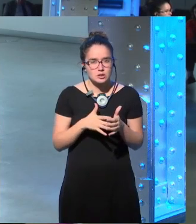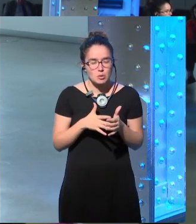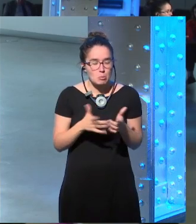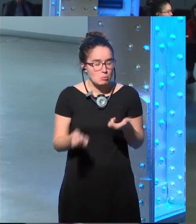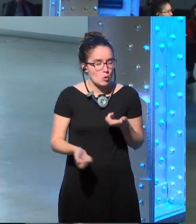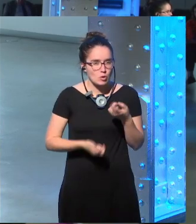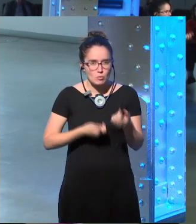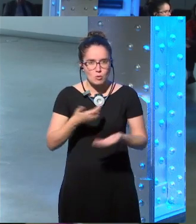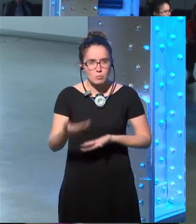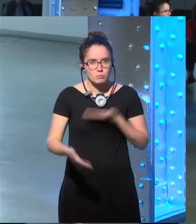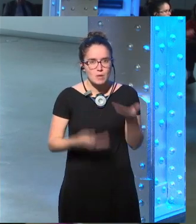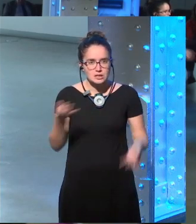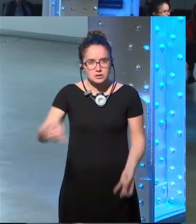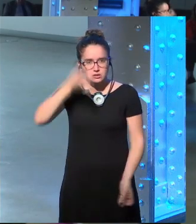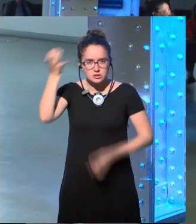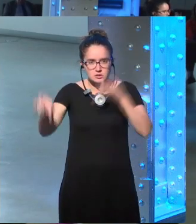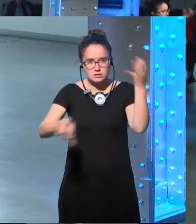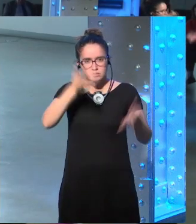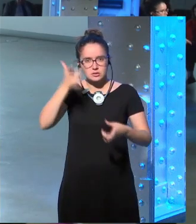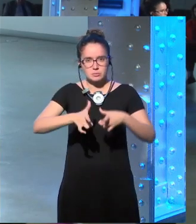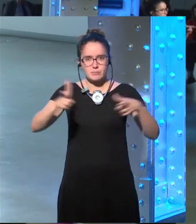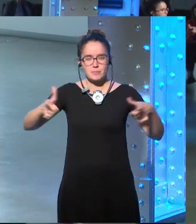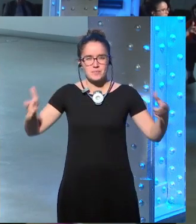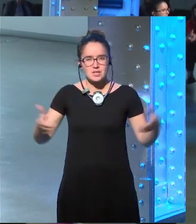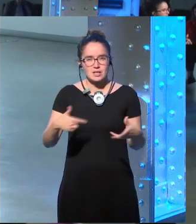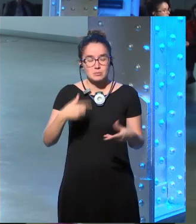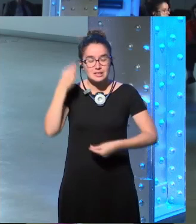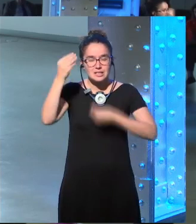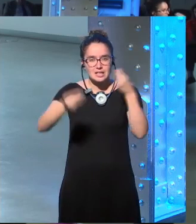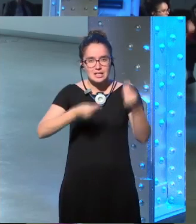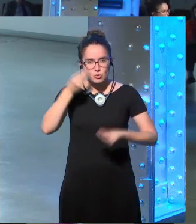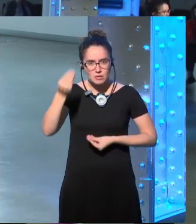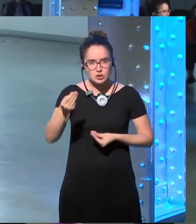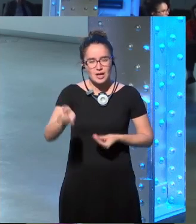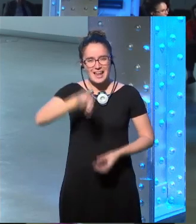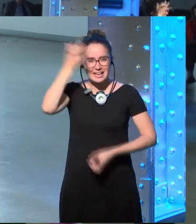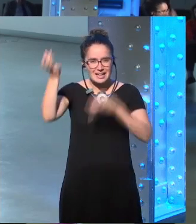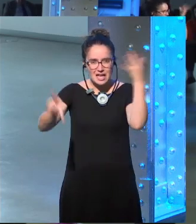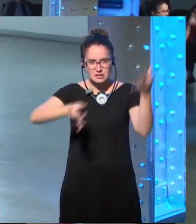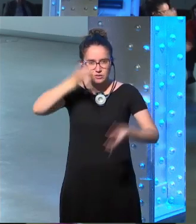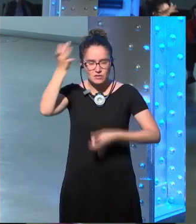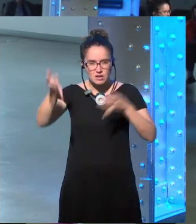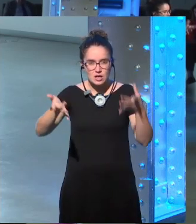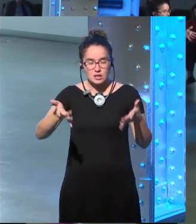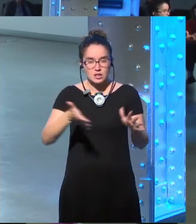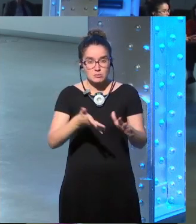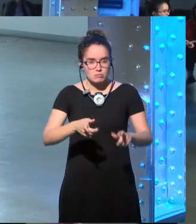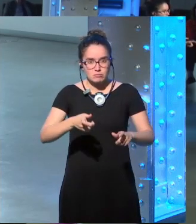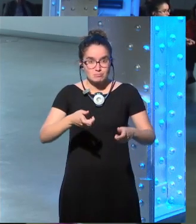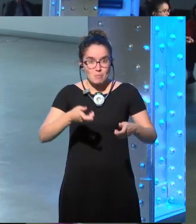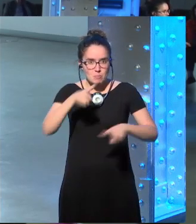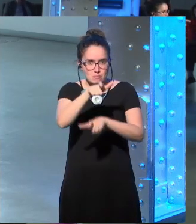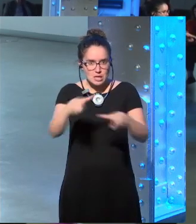way, no? Even if I agree that creativity is a human attribute, no? But at least they will be able to look like